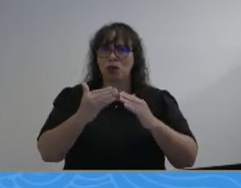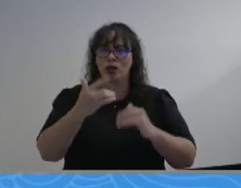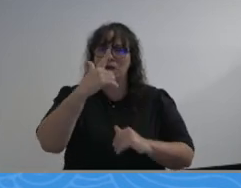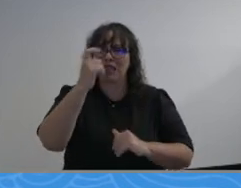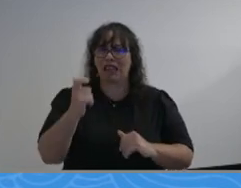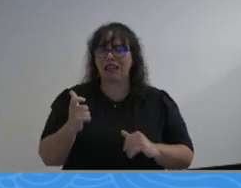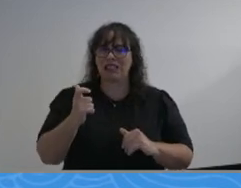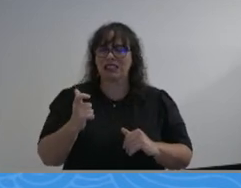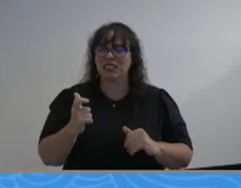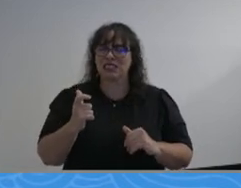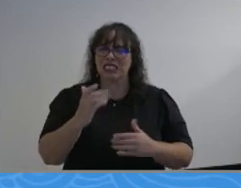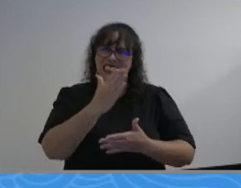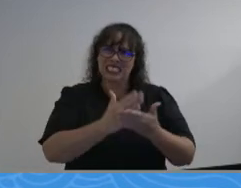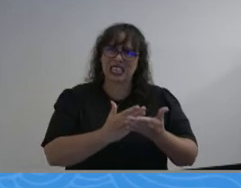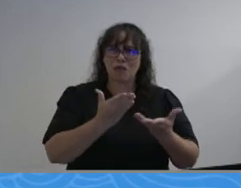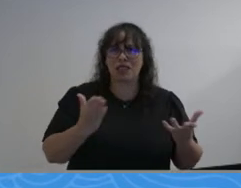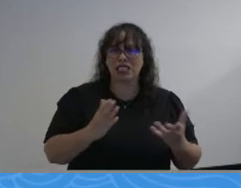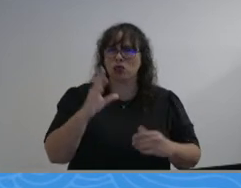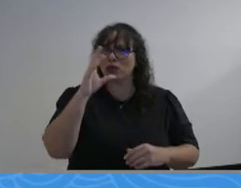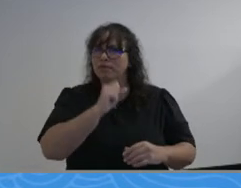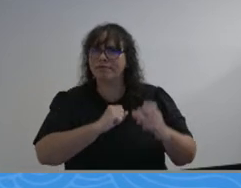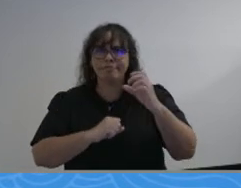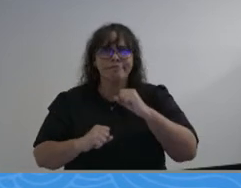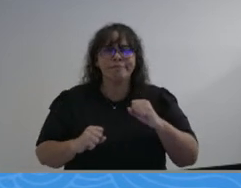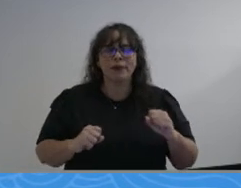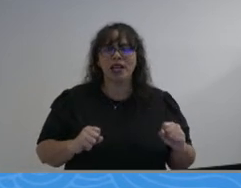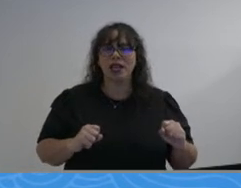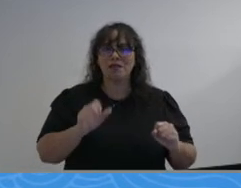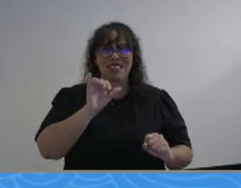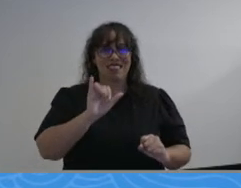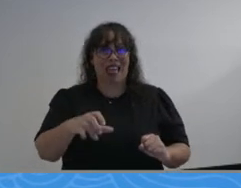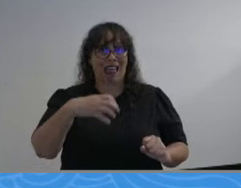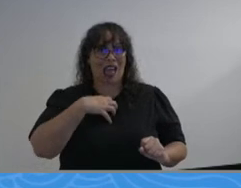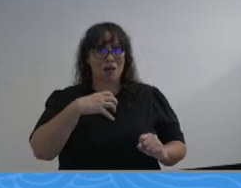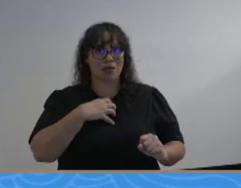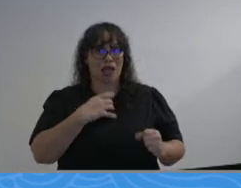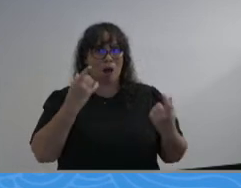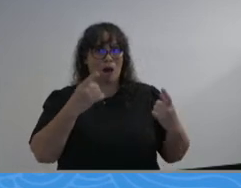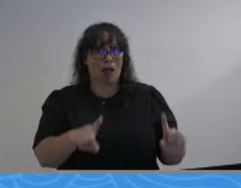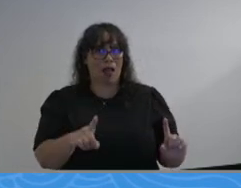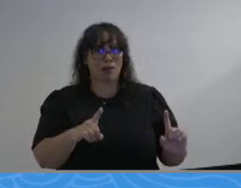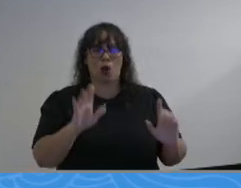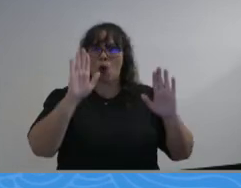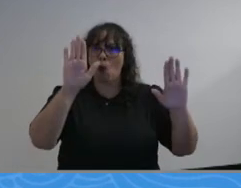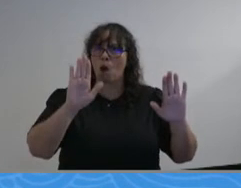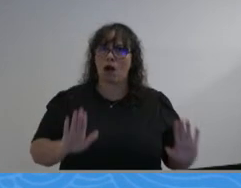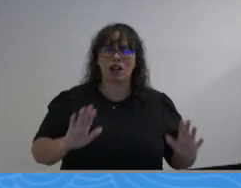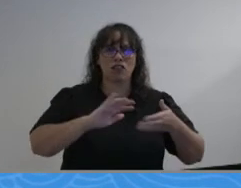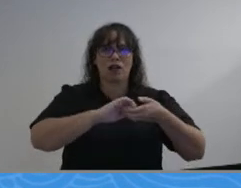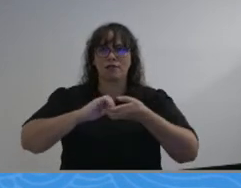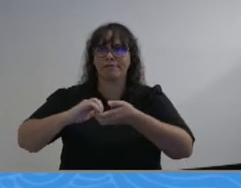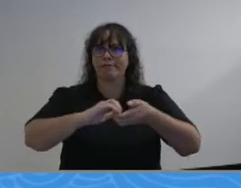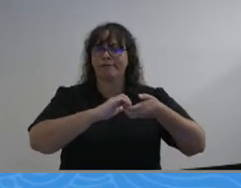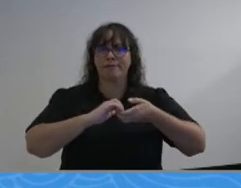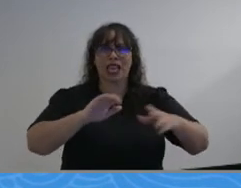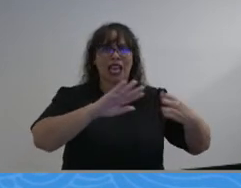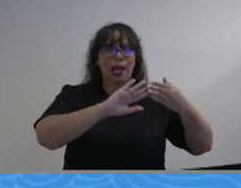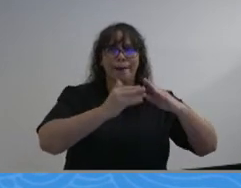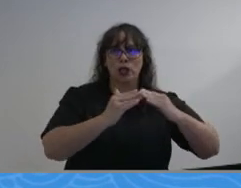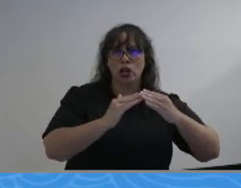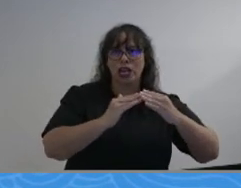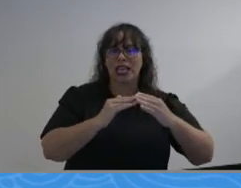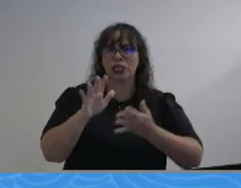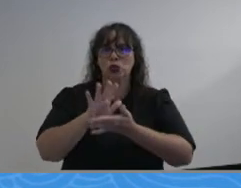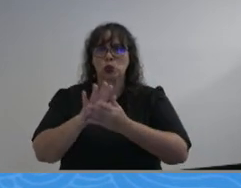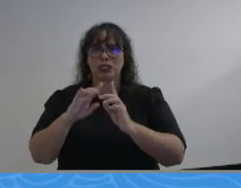felt like there was some things that were kind of amiss. But what came out of that complaint is this wonderful collaboration of community